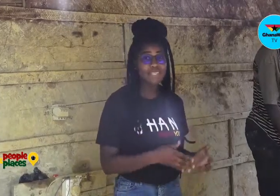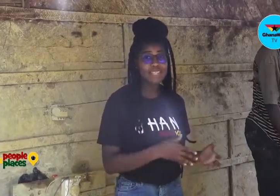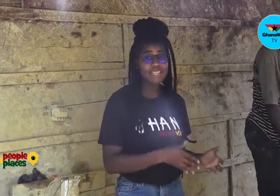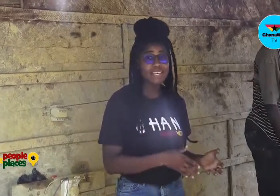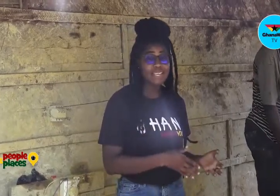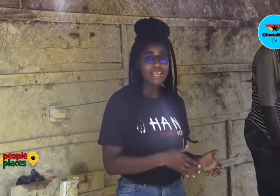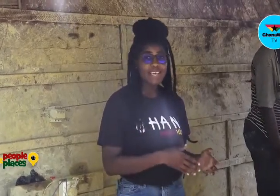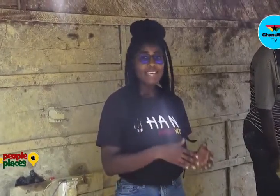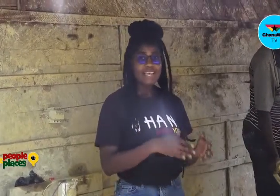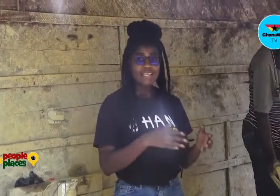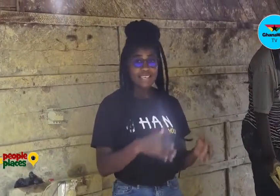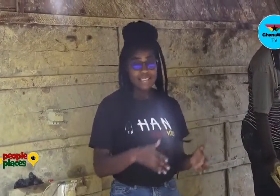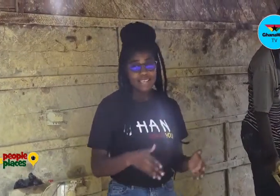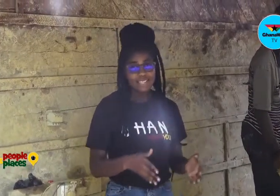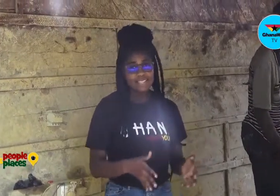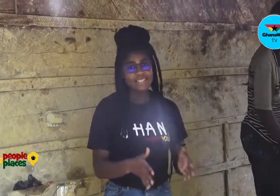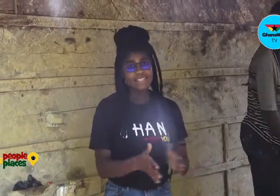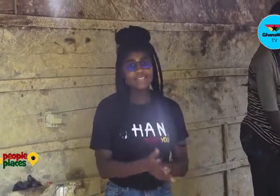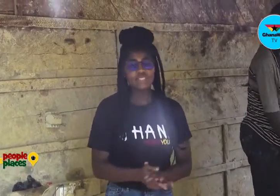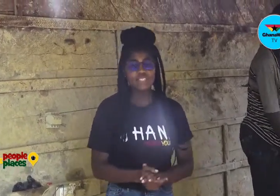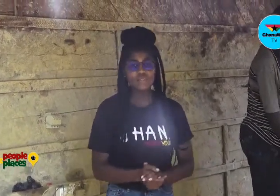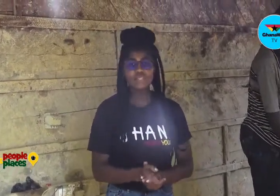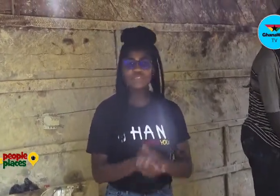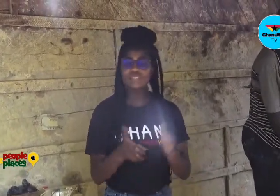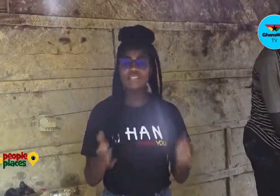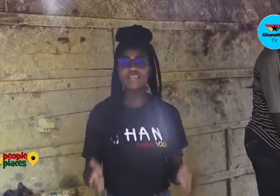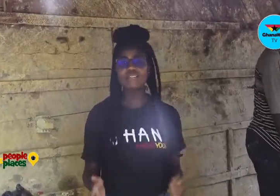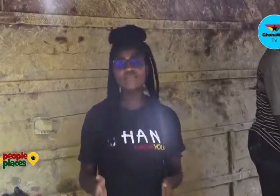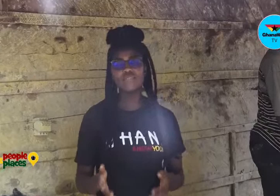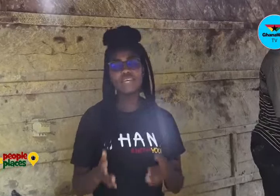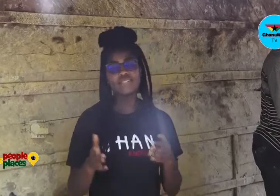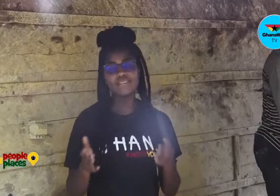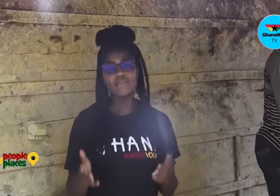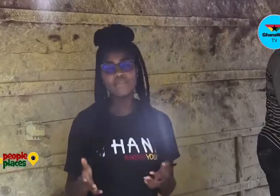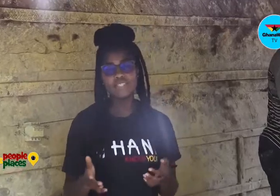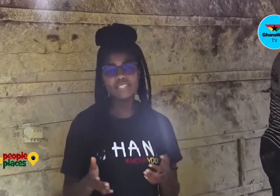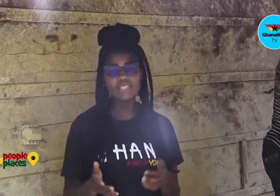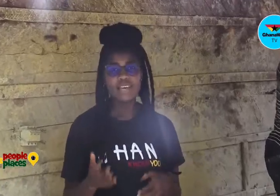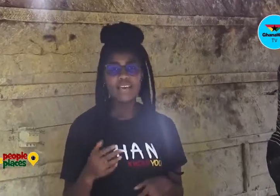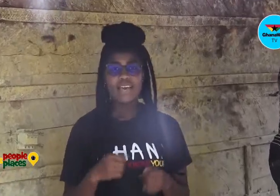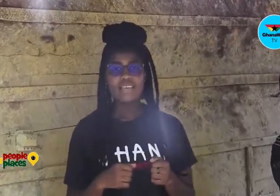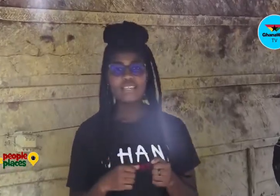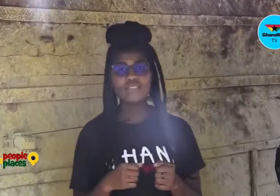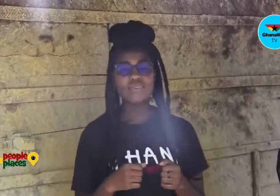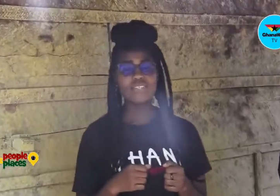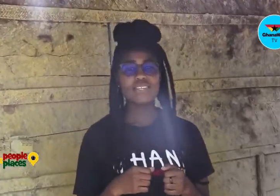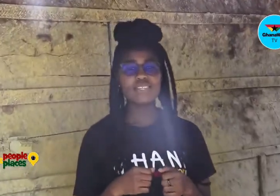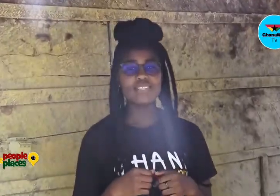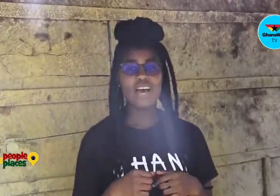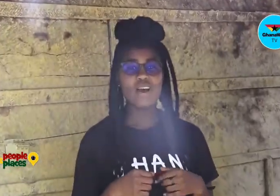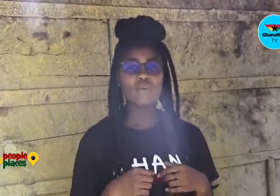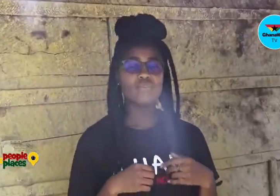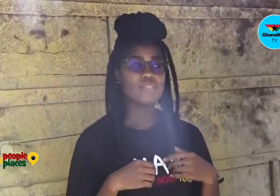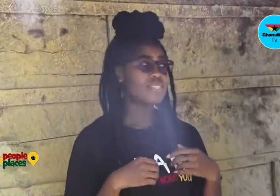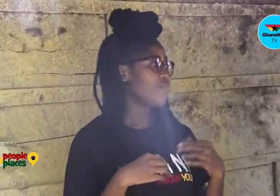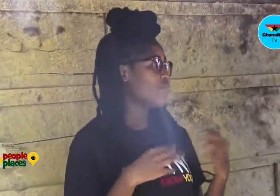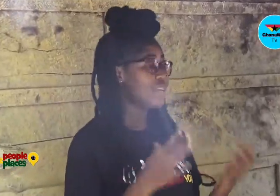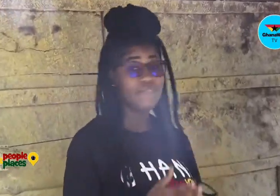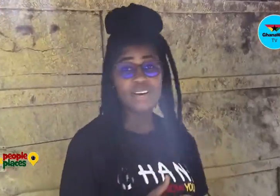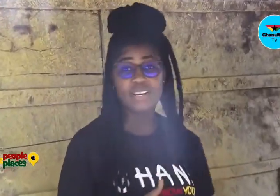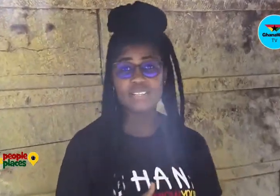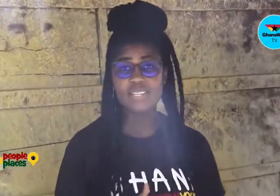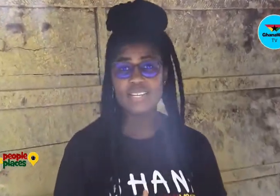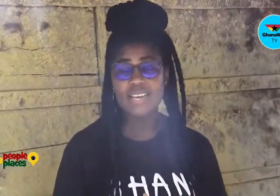right from the clay here in the eastern region. So he's going to take us through the entire process. He's going to tell us how